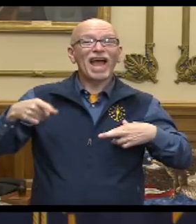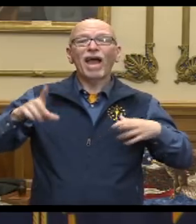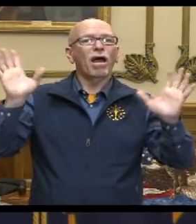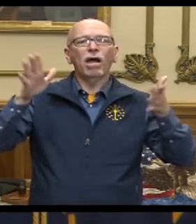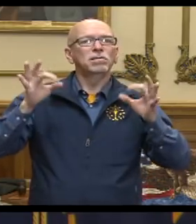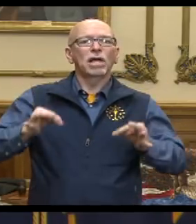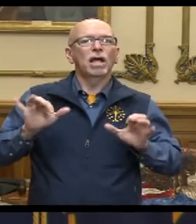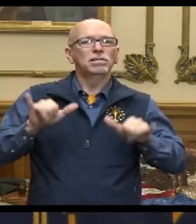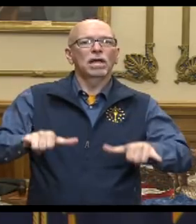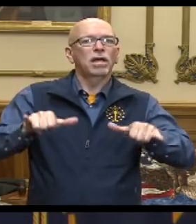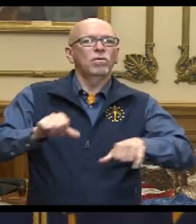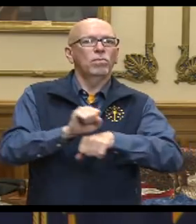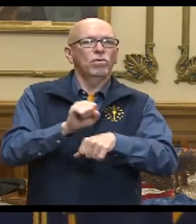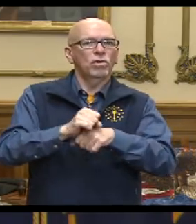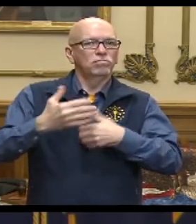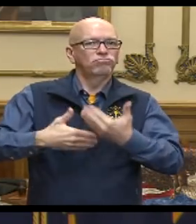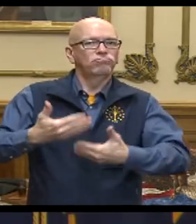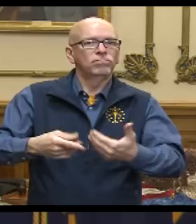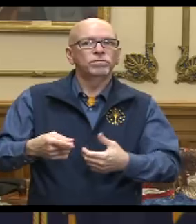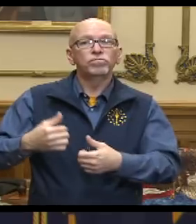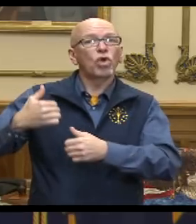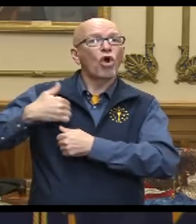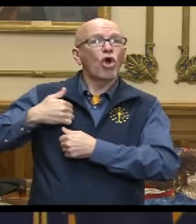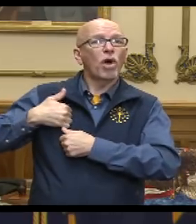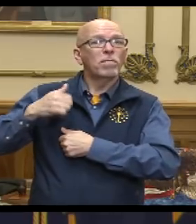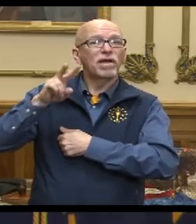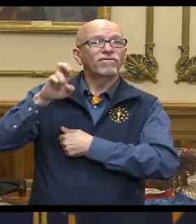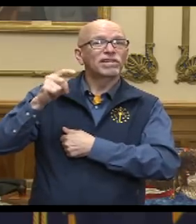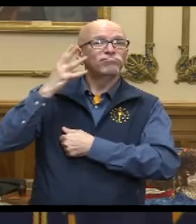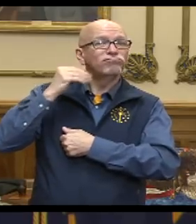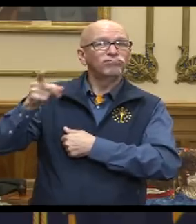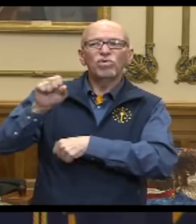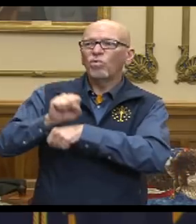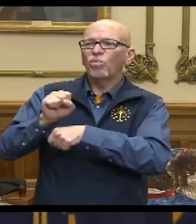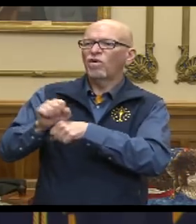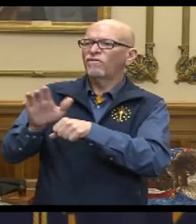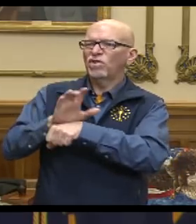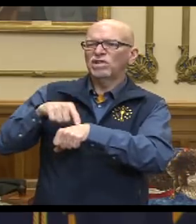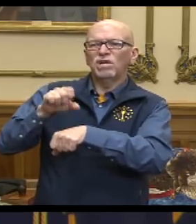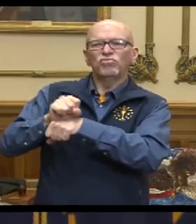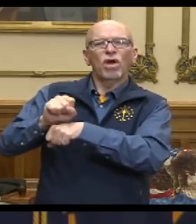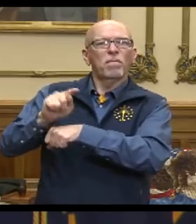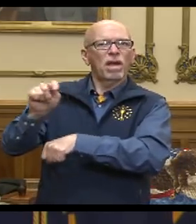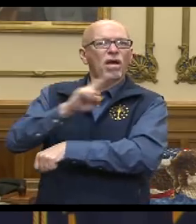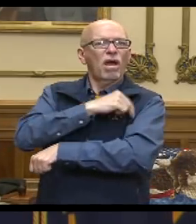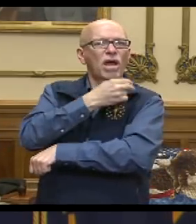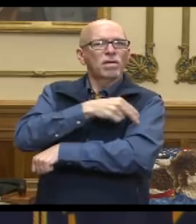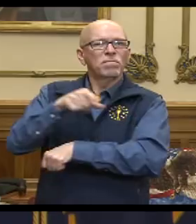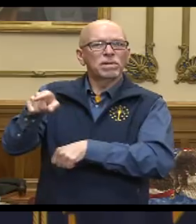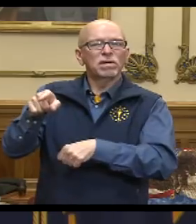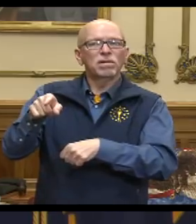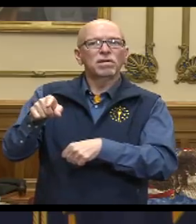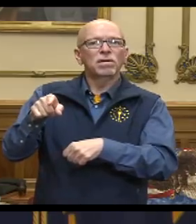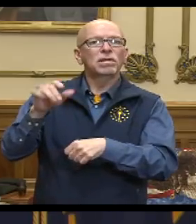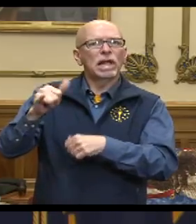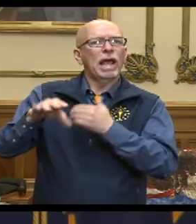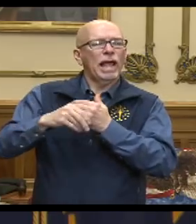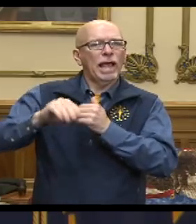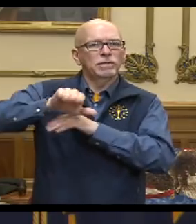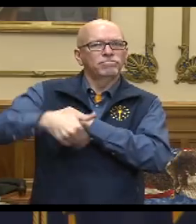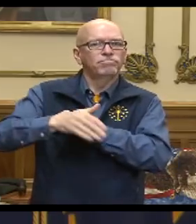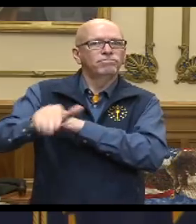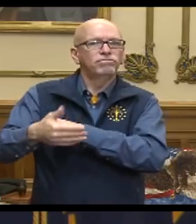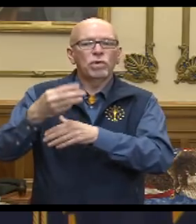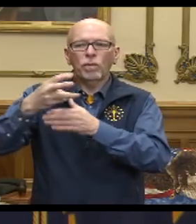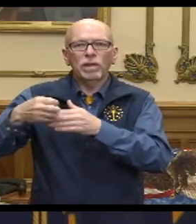action. The Army veteran who works full-time in a hospital but added nights and weekends so he could